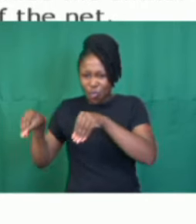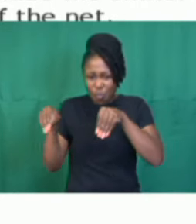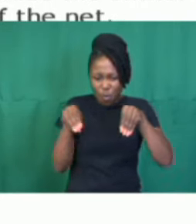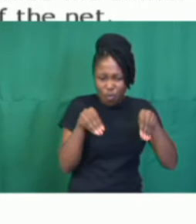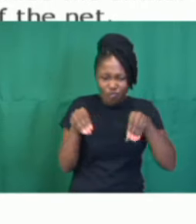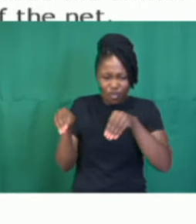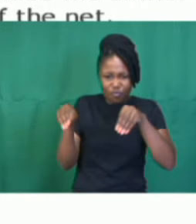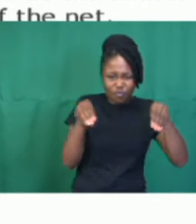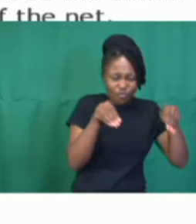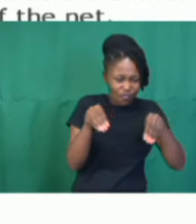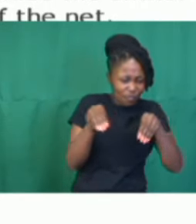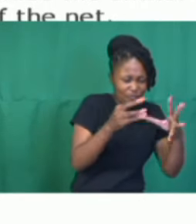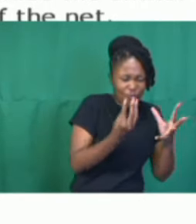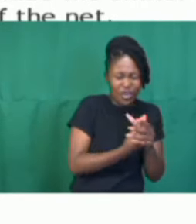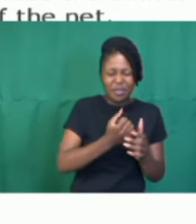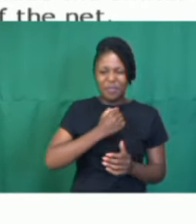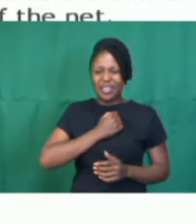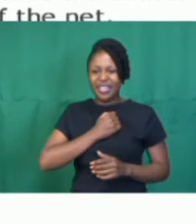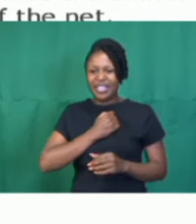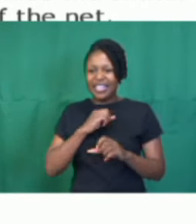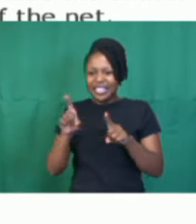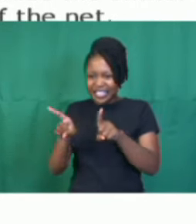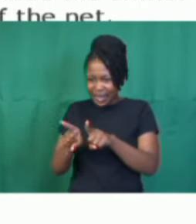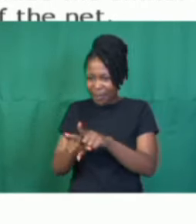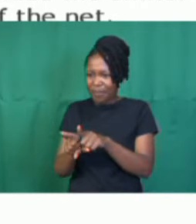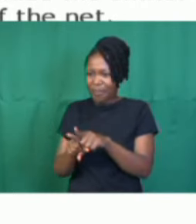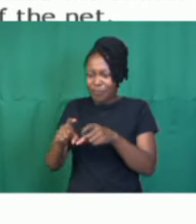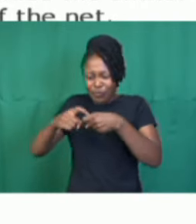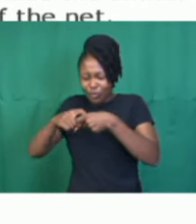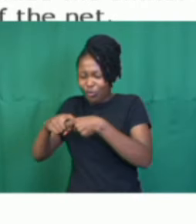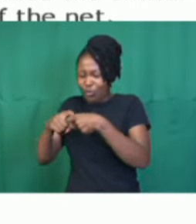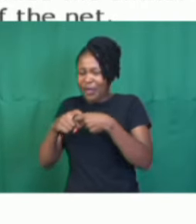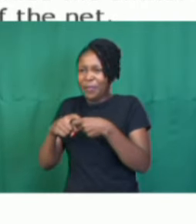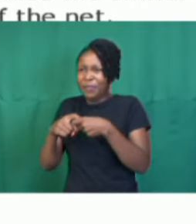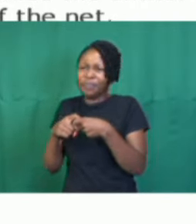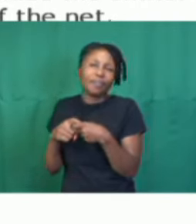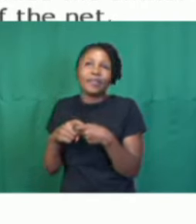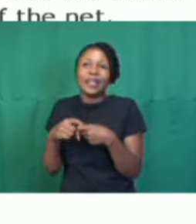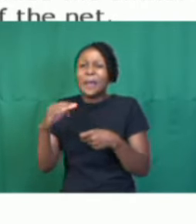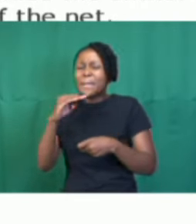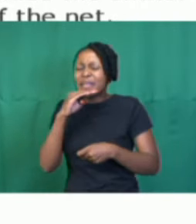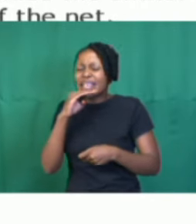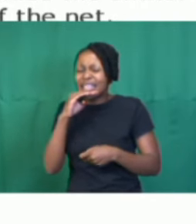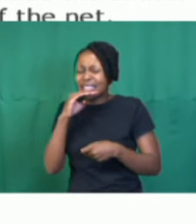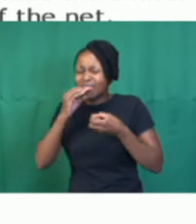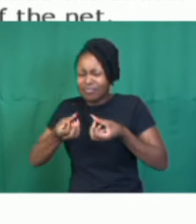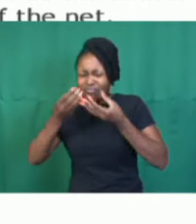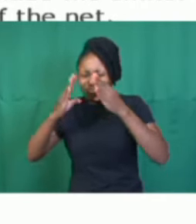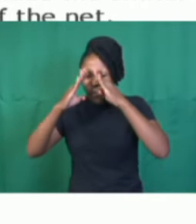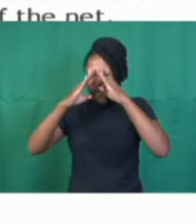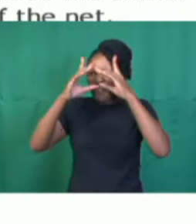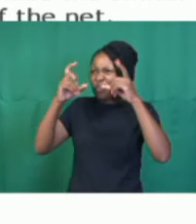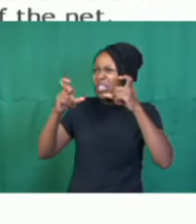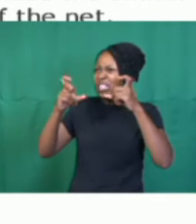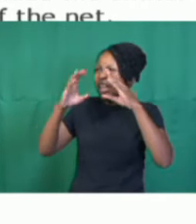were connected. I like this writer. Okay, he is giving us a mental picture once again